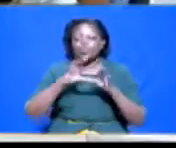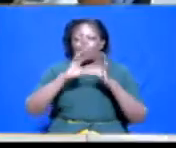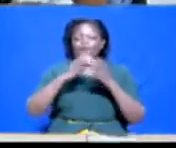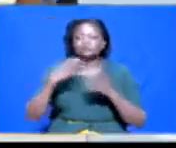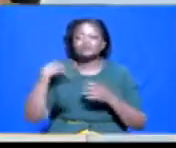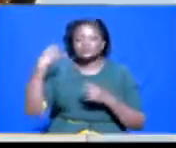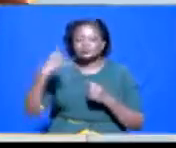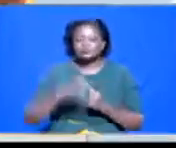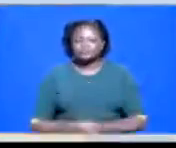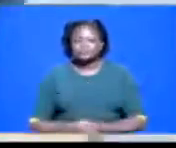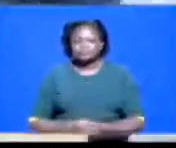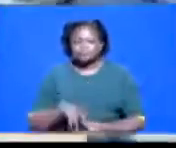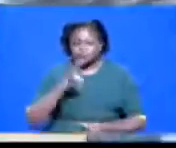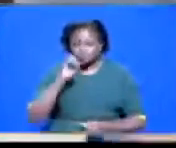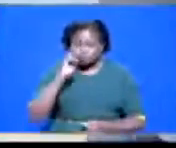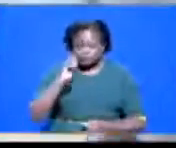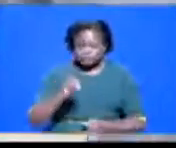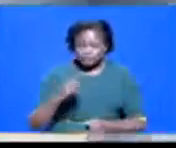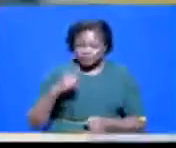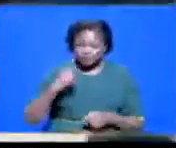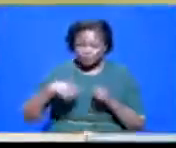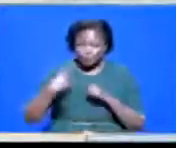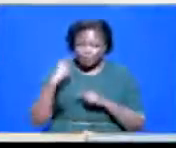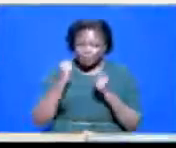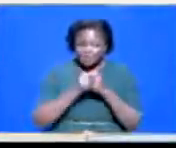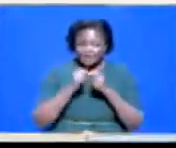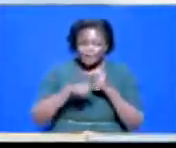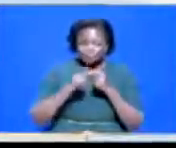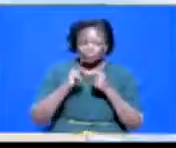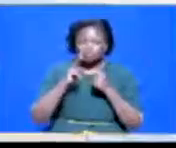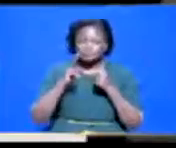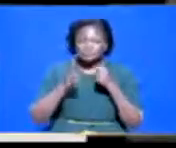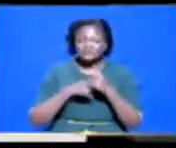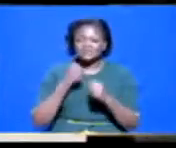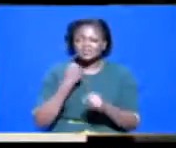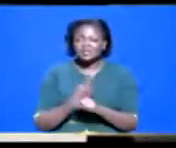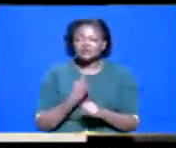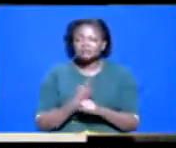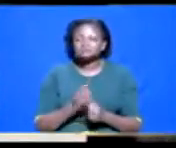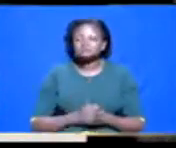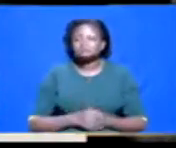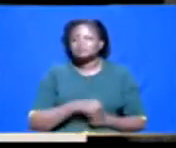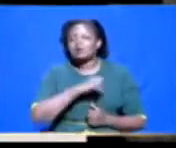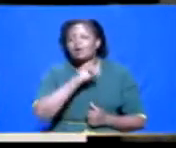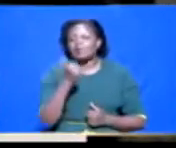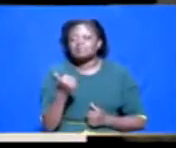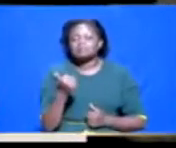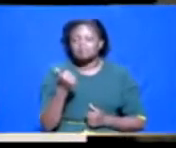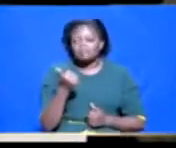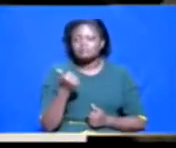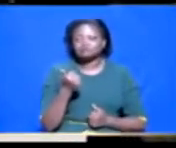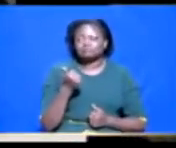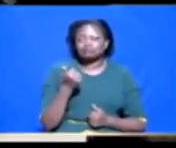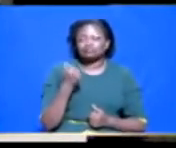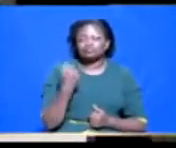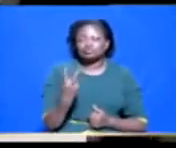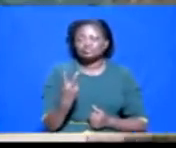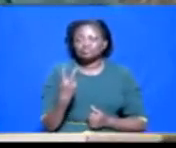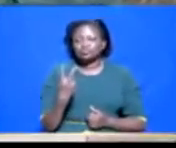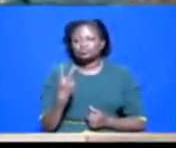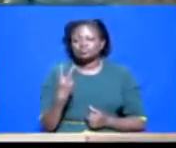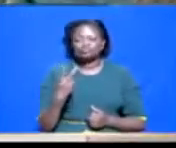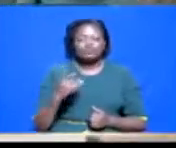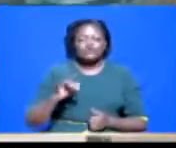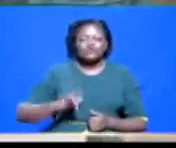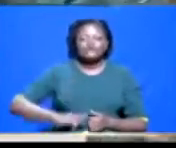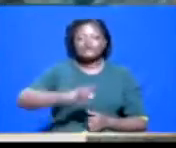race in 2020, he clocked 10.27 seconds. Meanwhile, speed stars Ferdinand Omanyala and counterpart Marco Tieno left the country